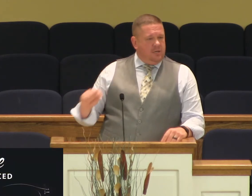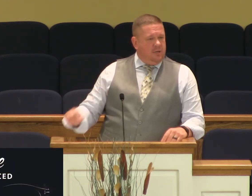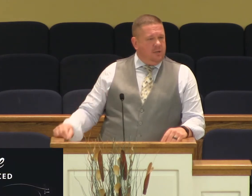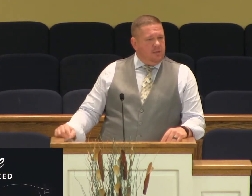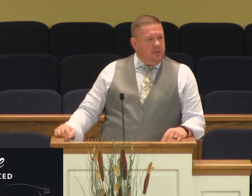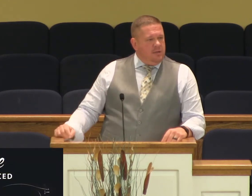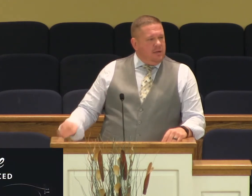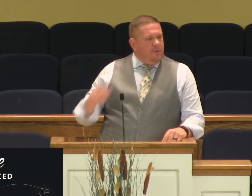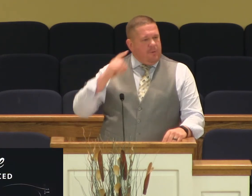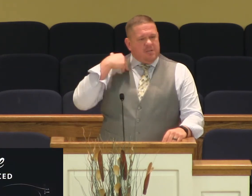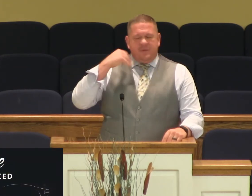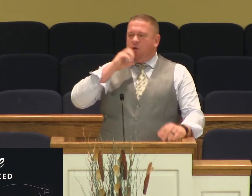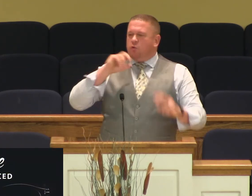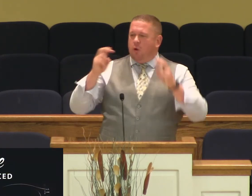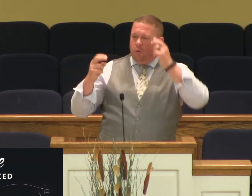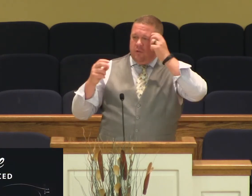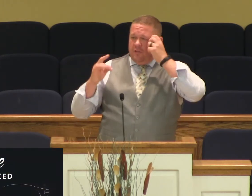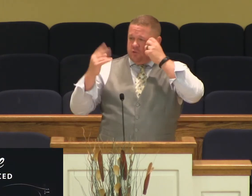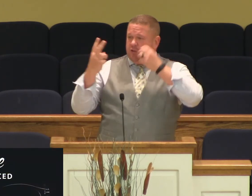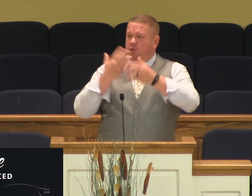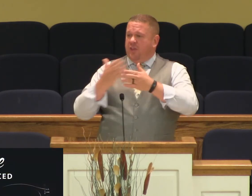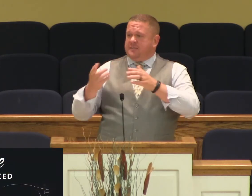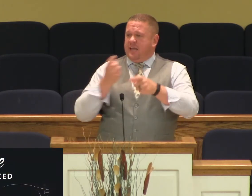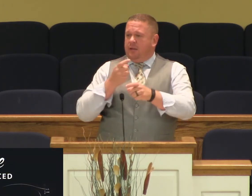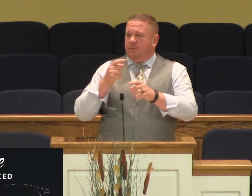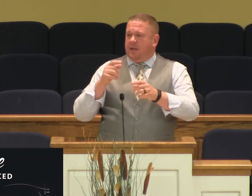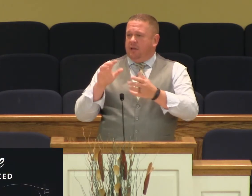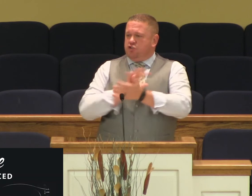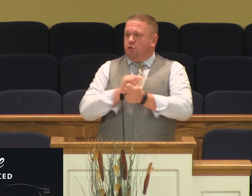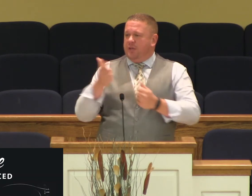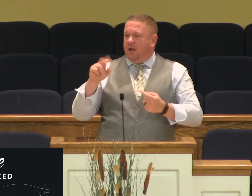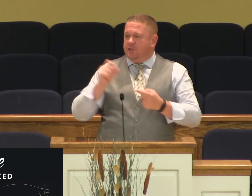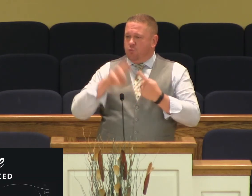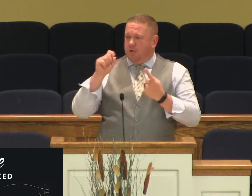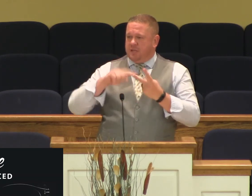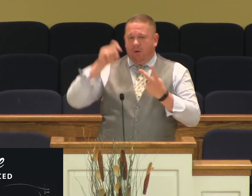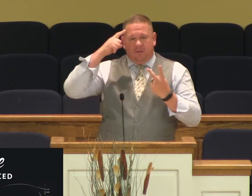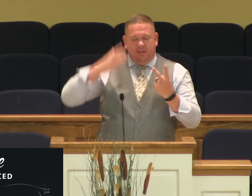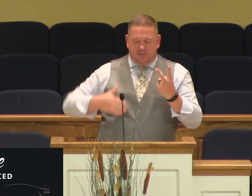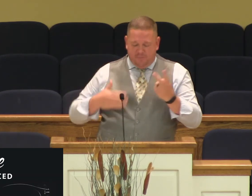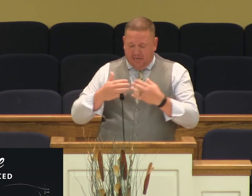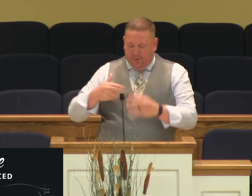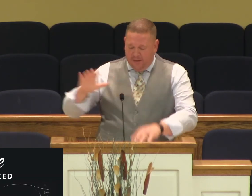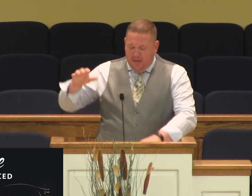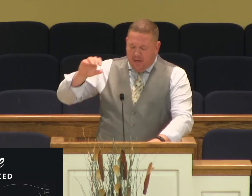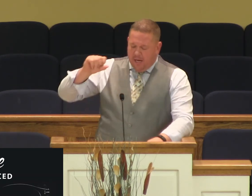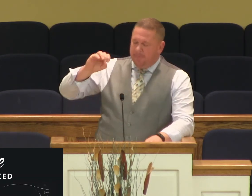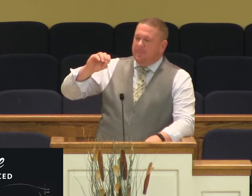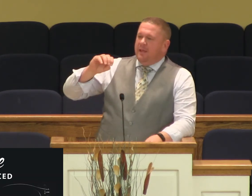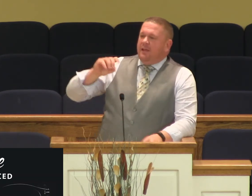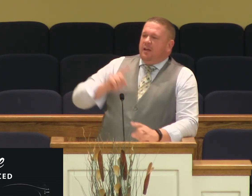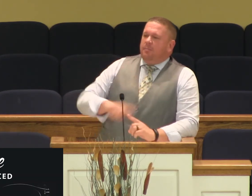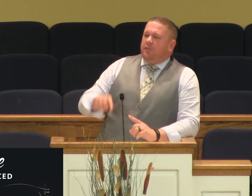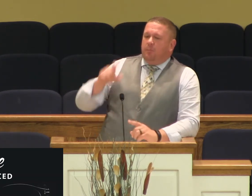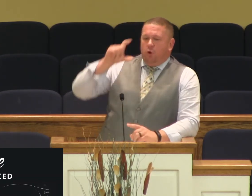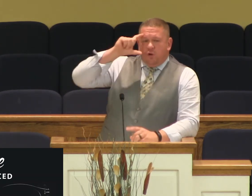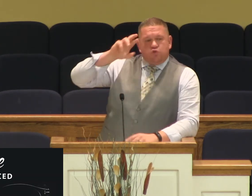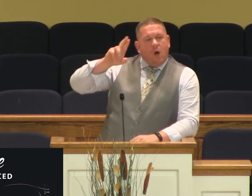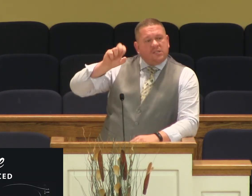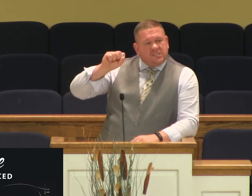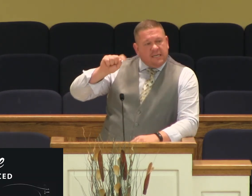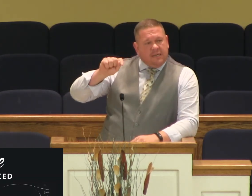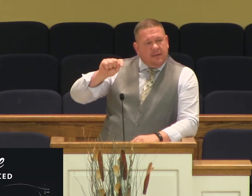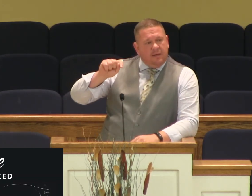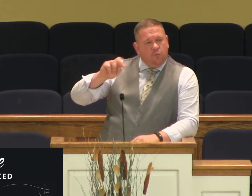Rust. It reminds me of that old quote. There's only two things that can destroy guns, rust and politicians. But anyway, but the moon